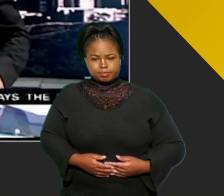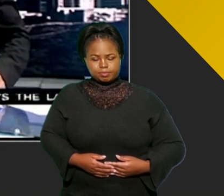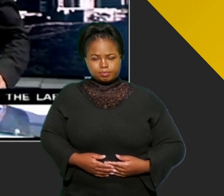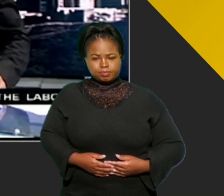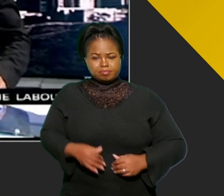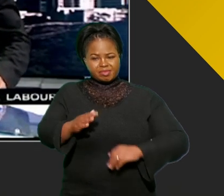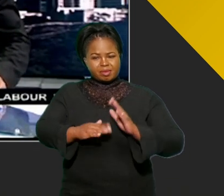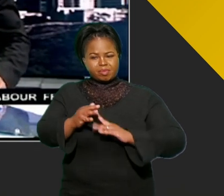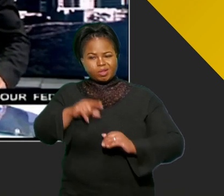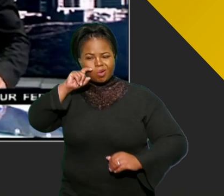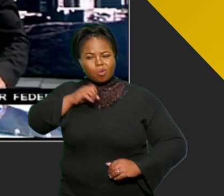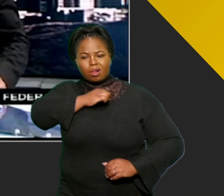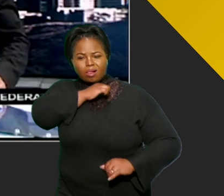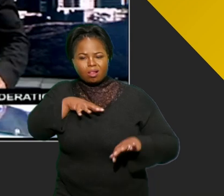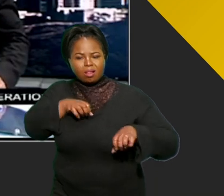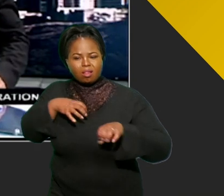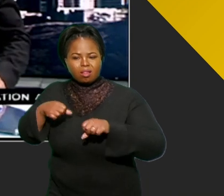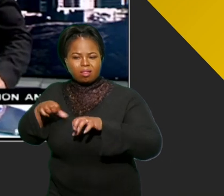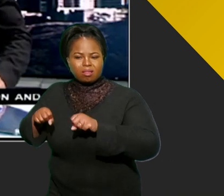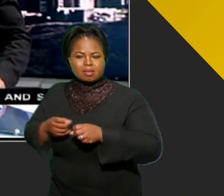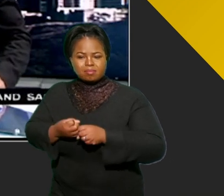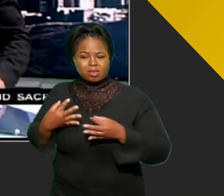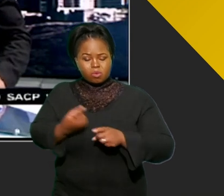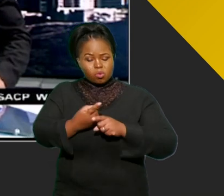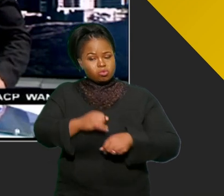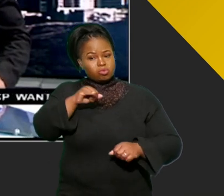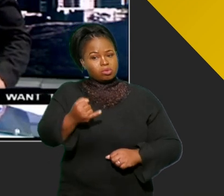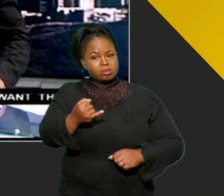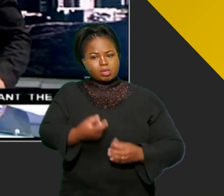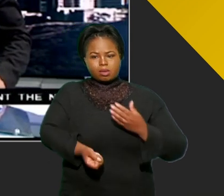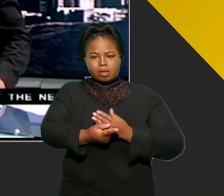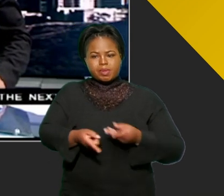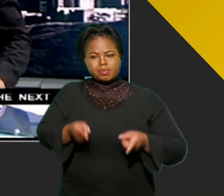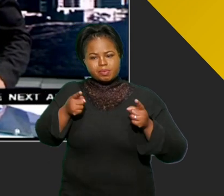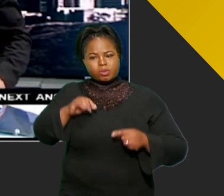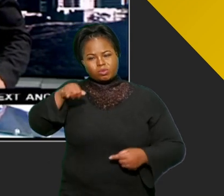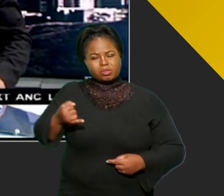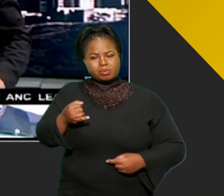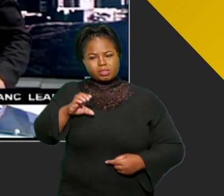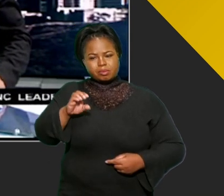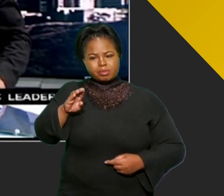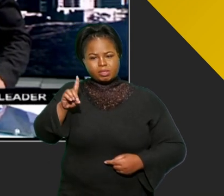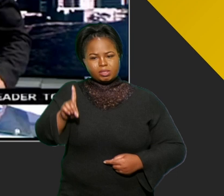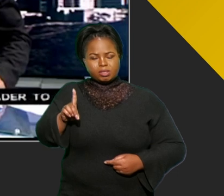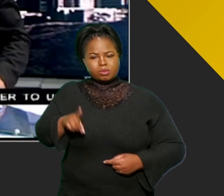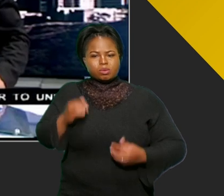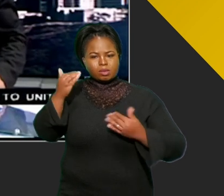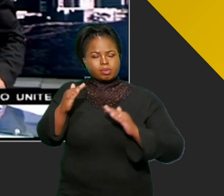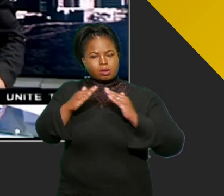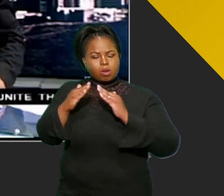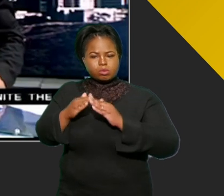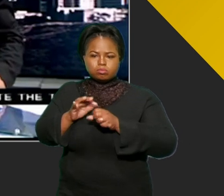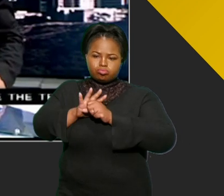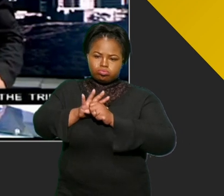Hijacked buildings and slumlords are synonymous with Josie. The Johannesburg CBD's limited housing is under severe pressure.